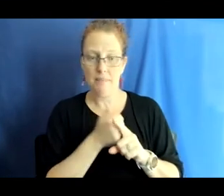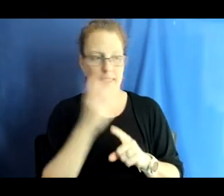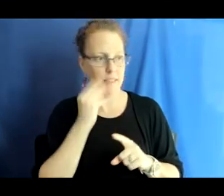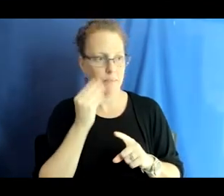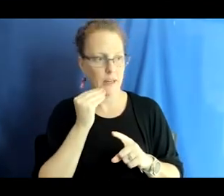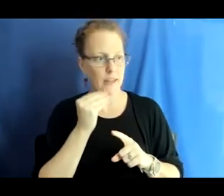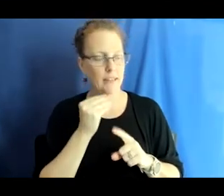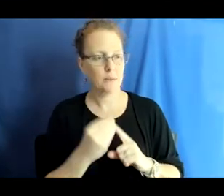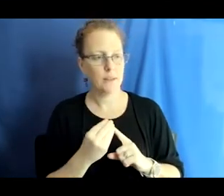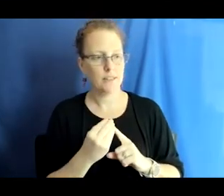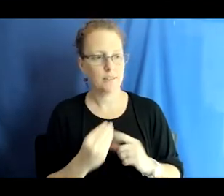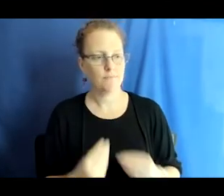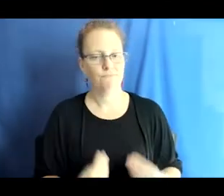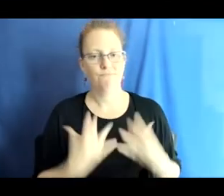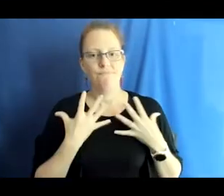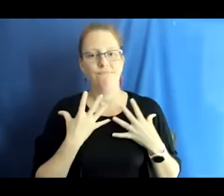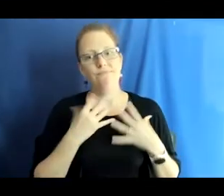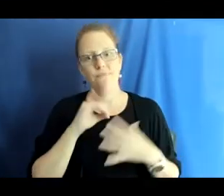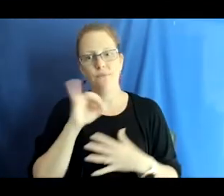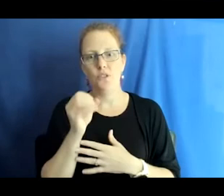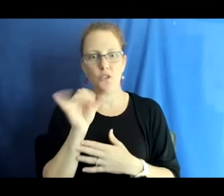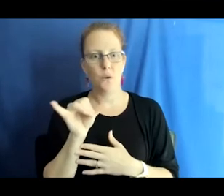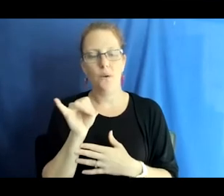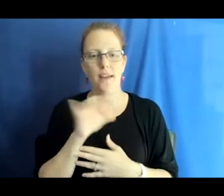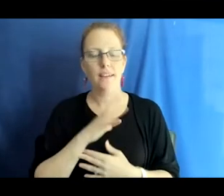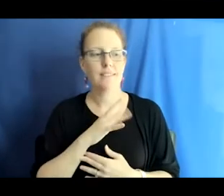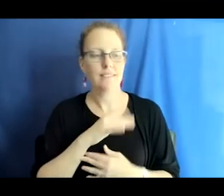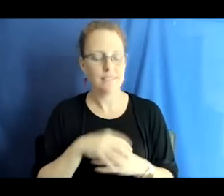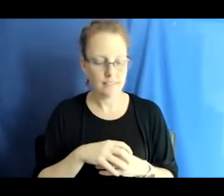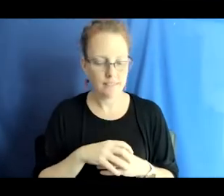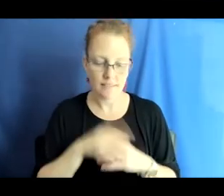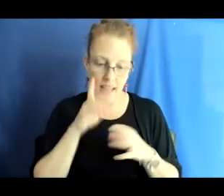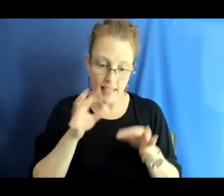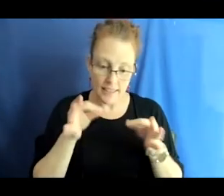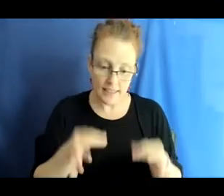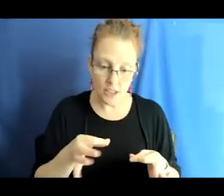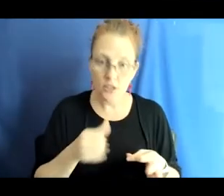the decision not to try to take cameras into the first meeting,